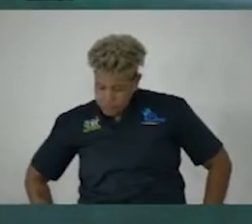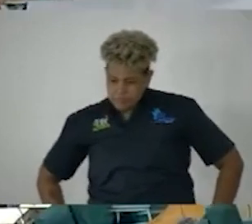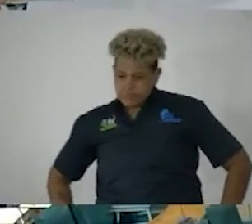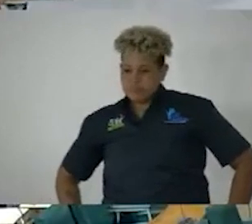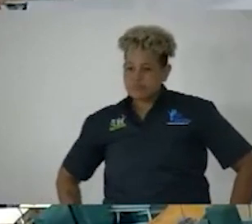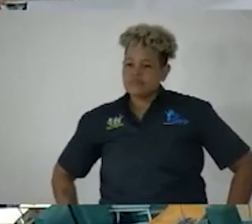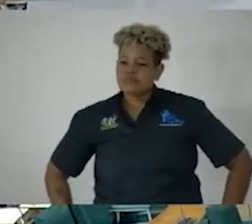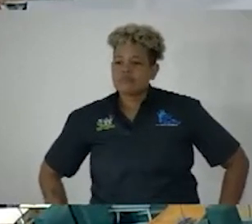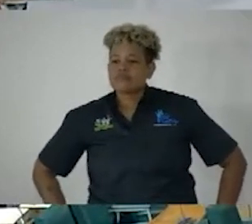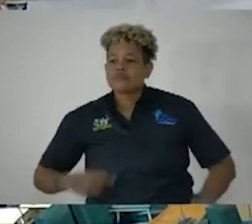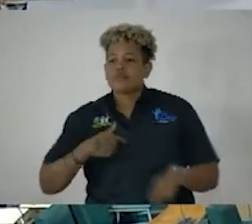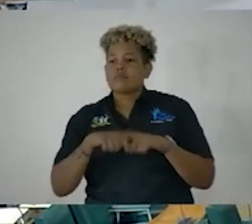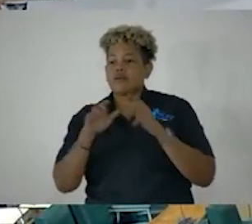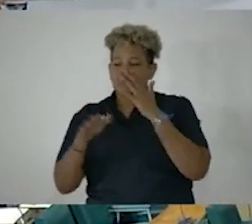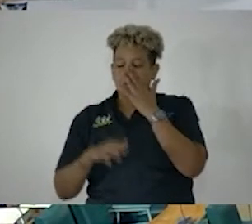matter.